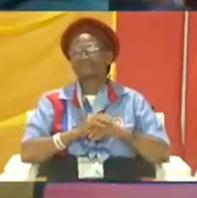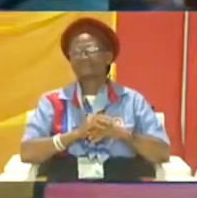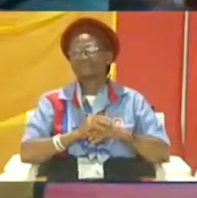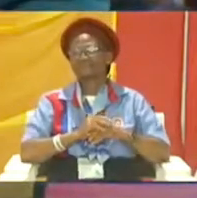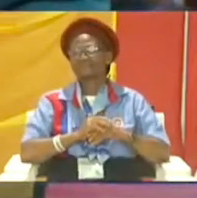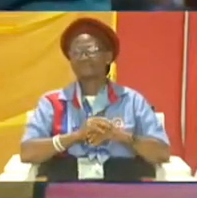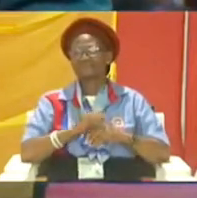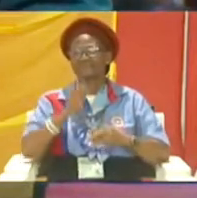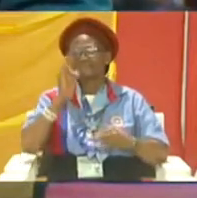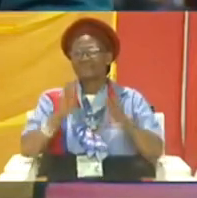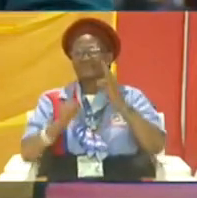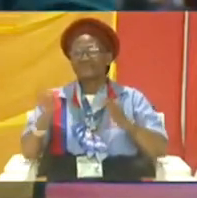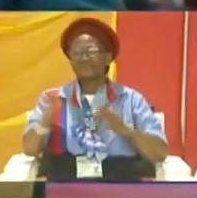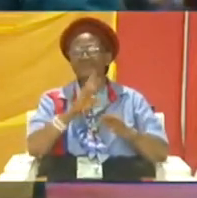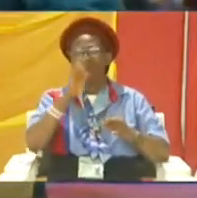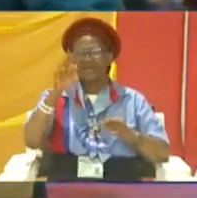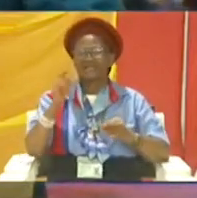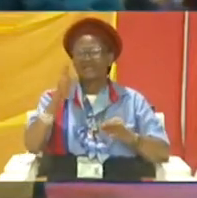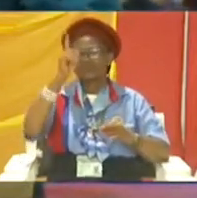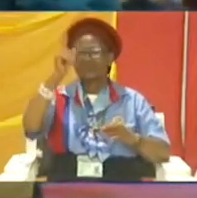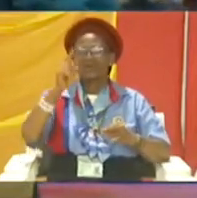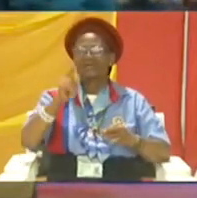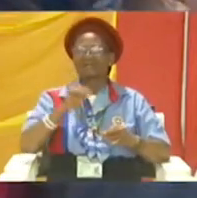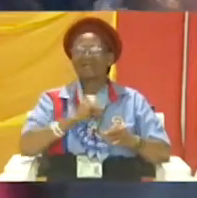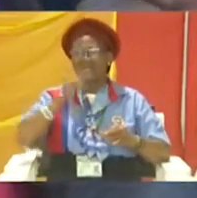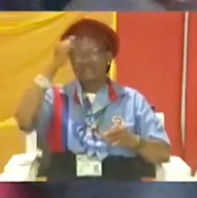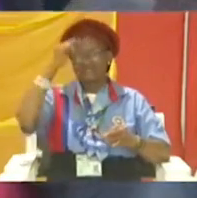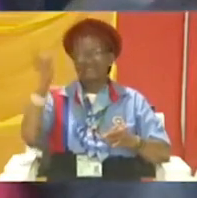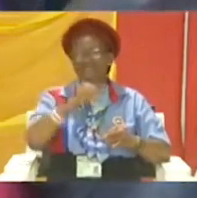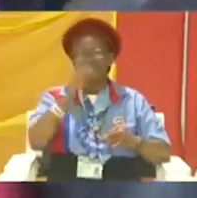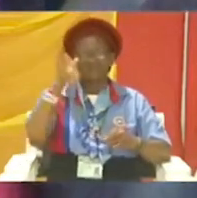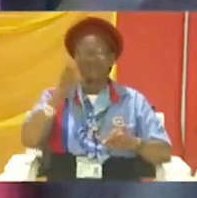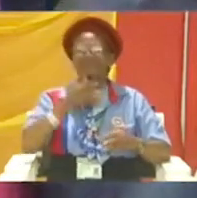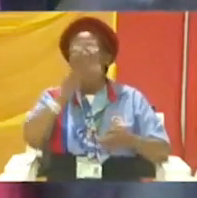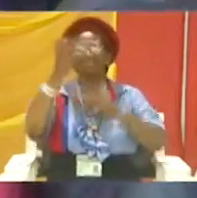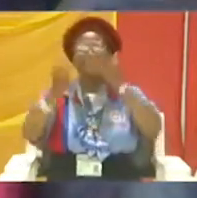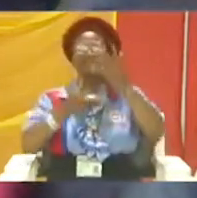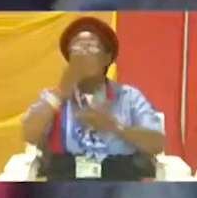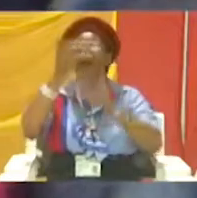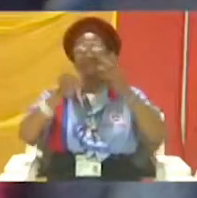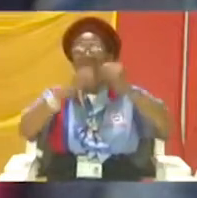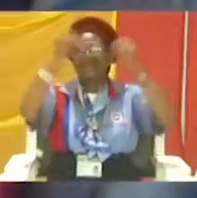If you are the one, I think you should shout hallelujah to me.